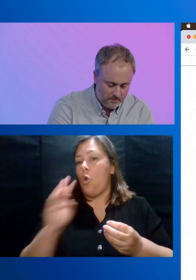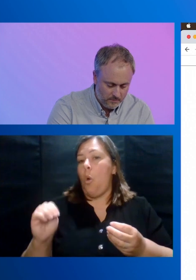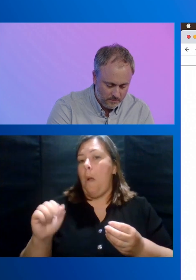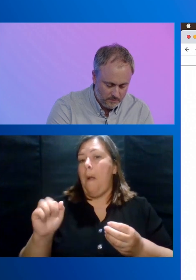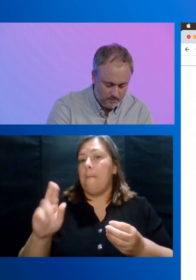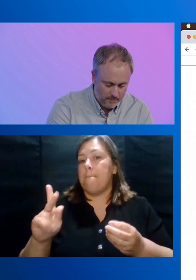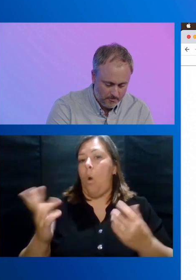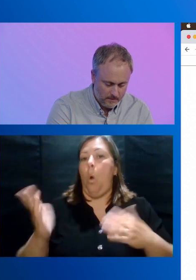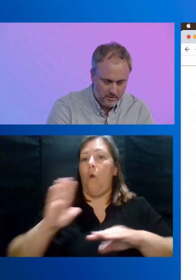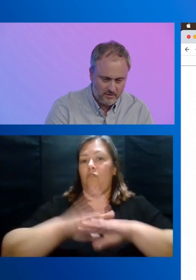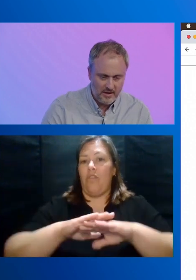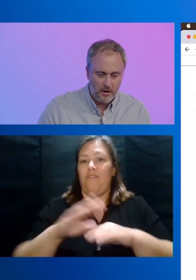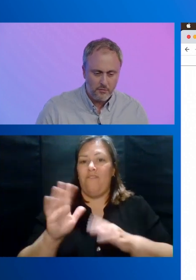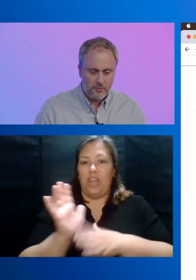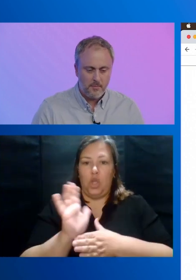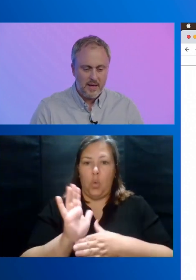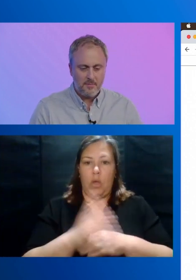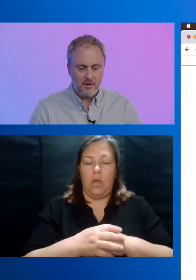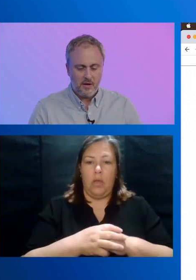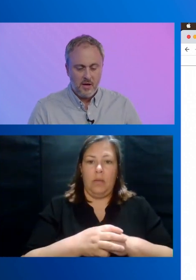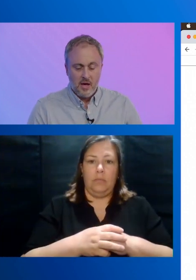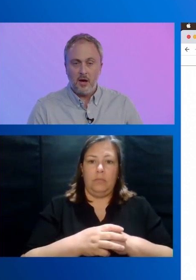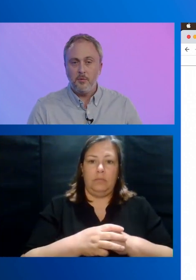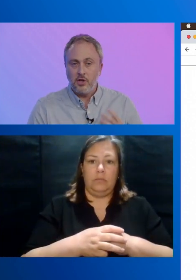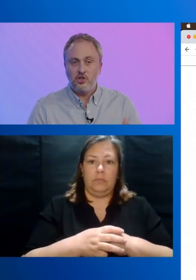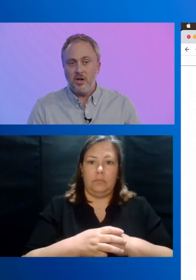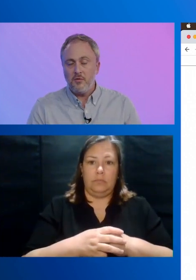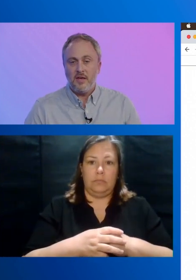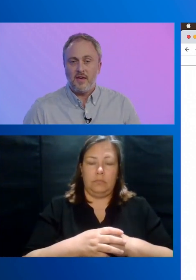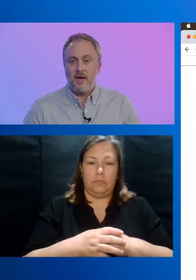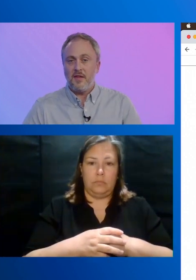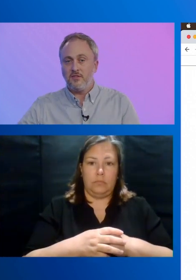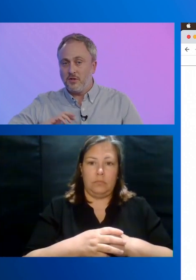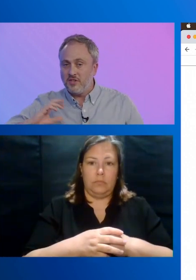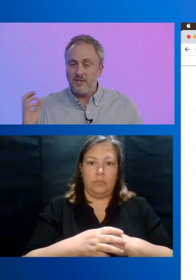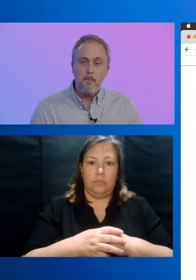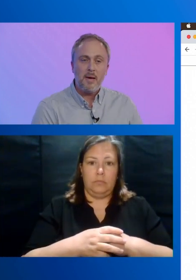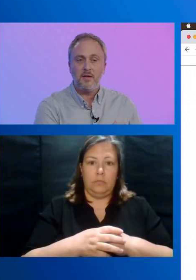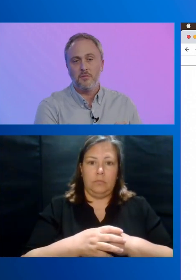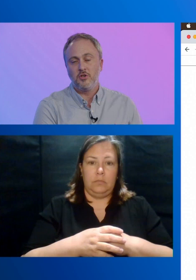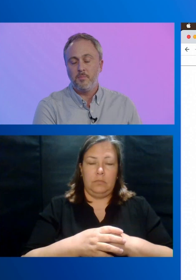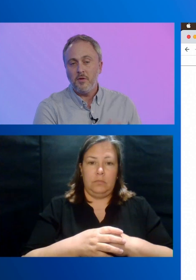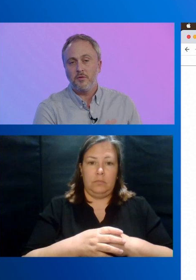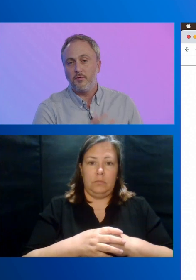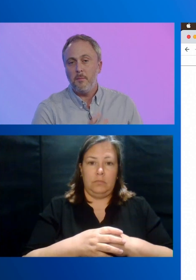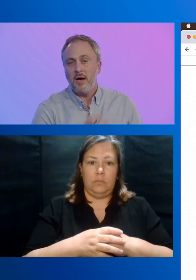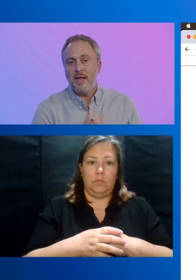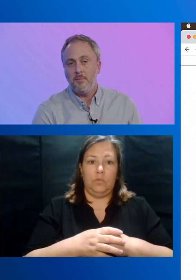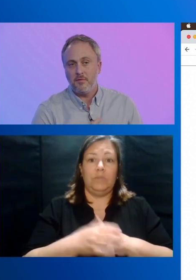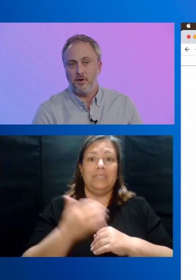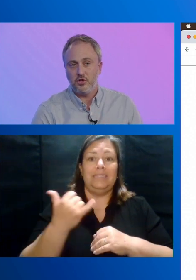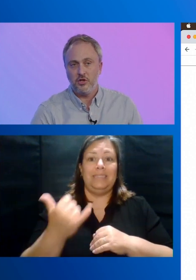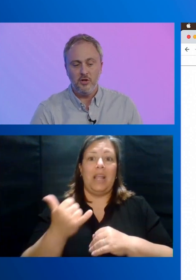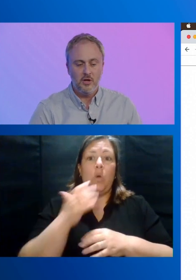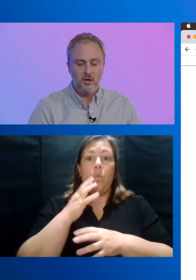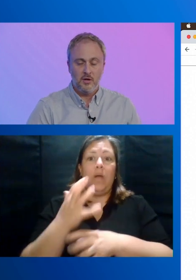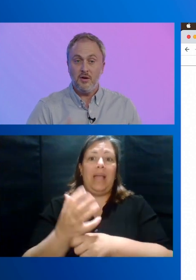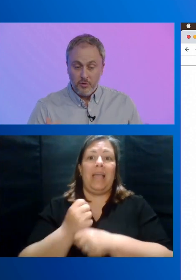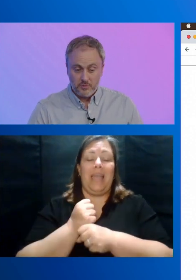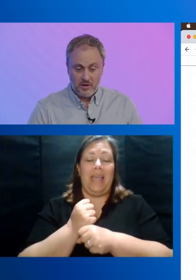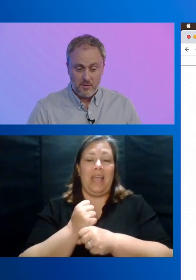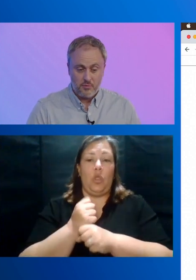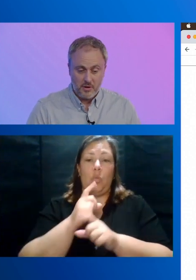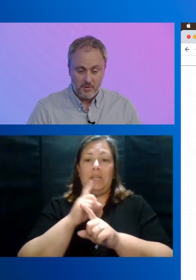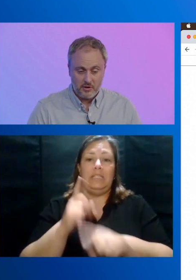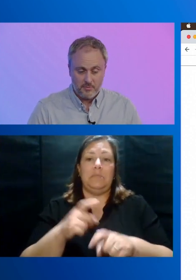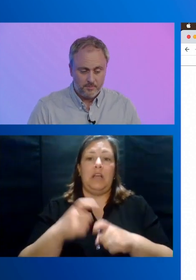video. I'm going to say hello from Lambda, and I'm going to generate that, and that's going to send back the response from my Lambda function in